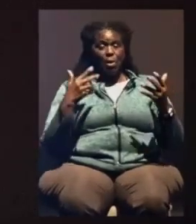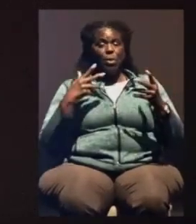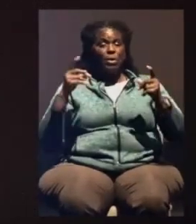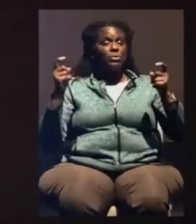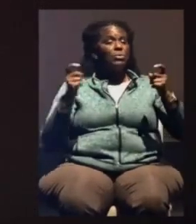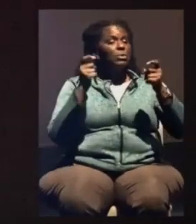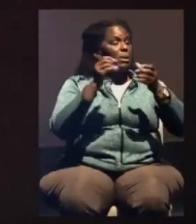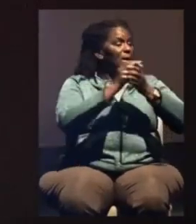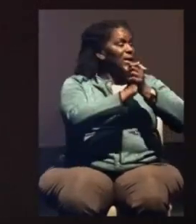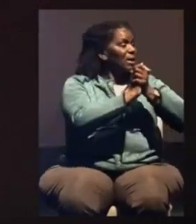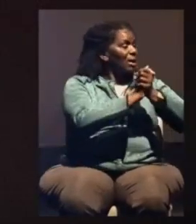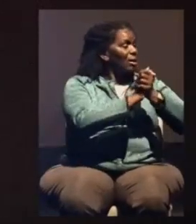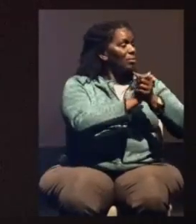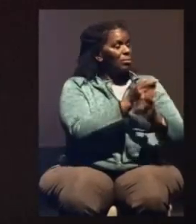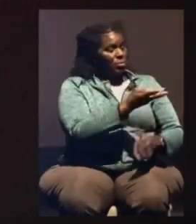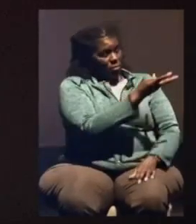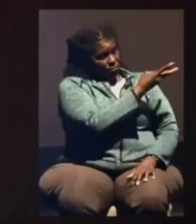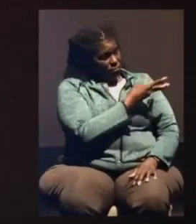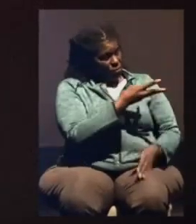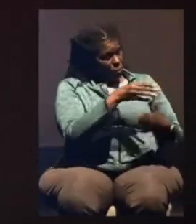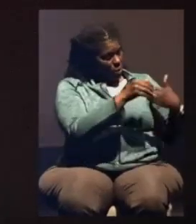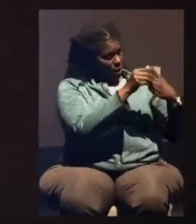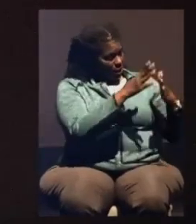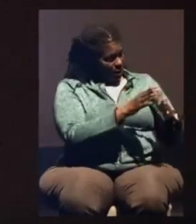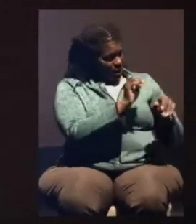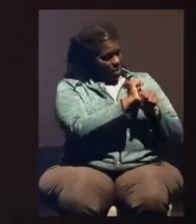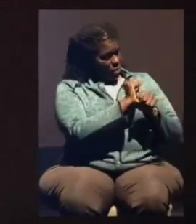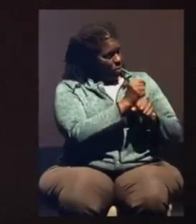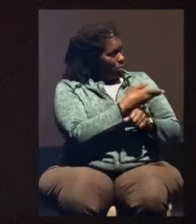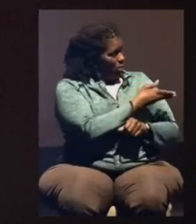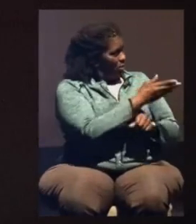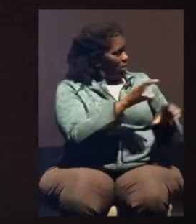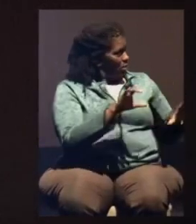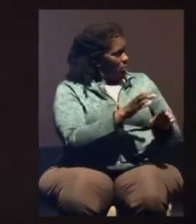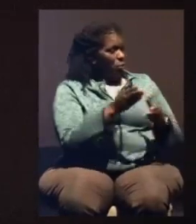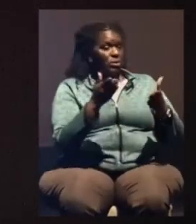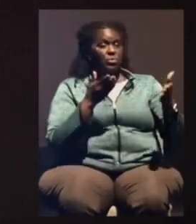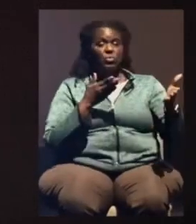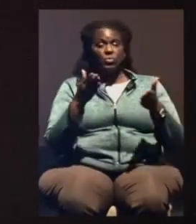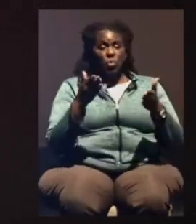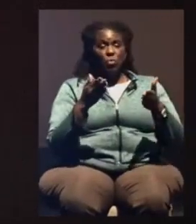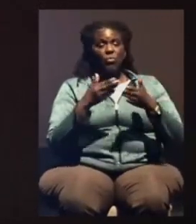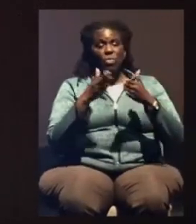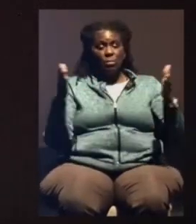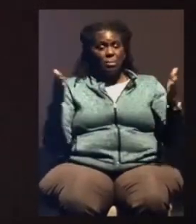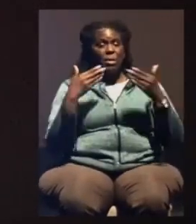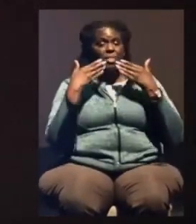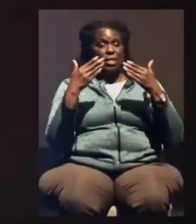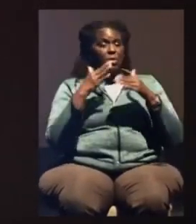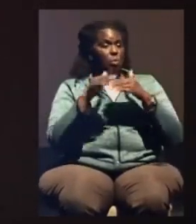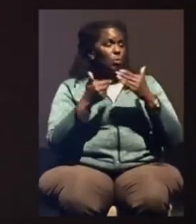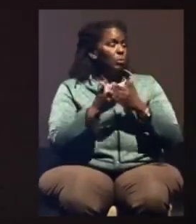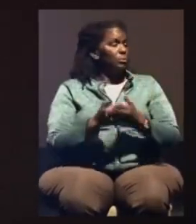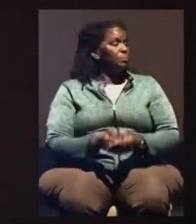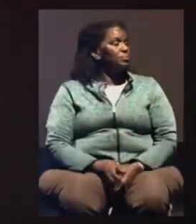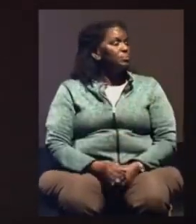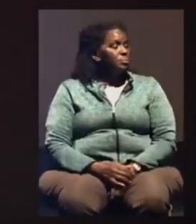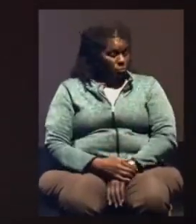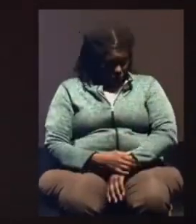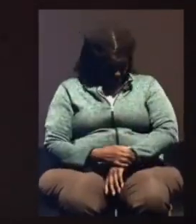and congratulate these four leaders and the work they are doing to serve and address problems. So thank you all.